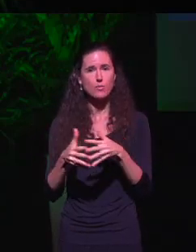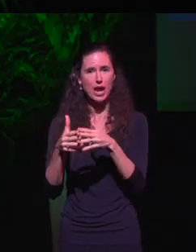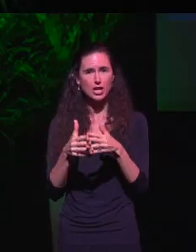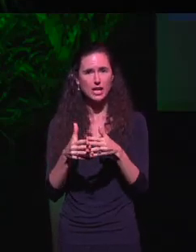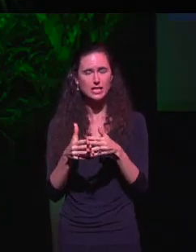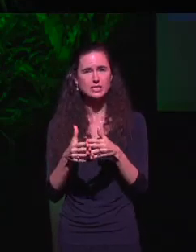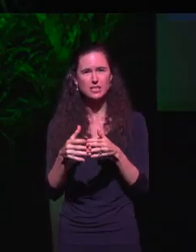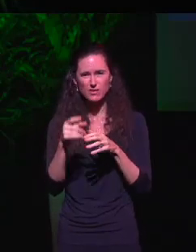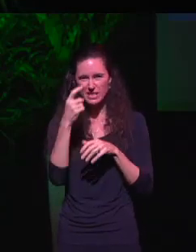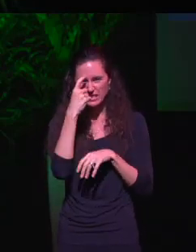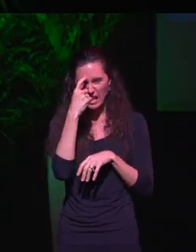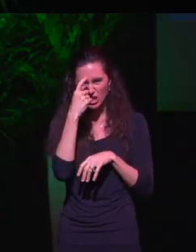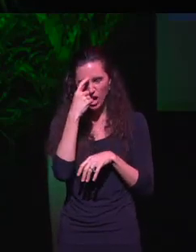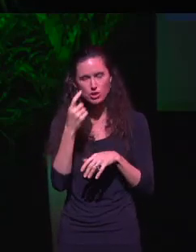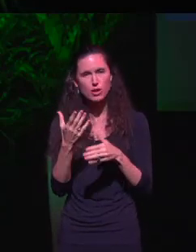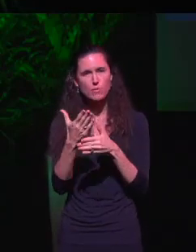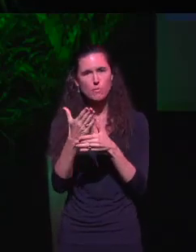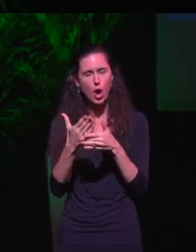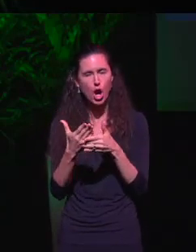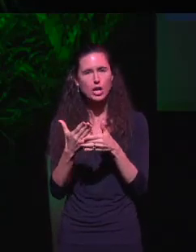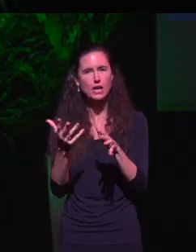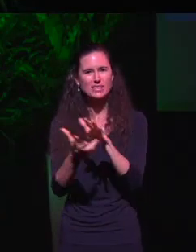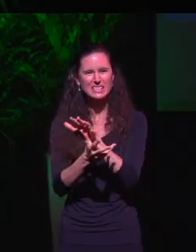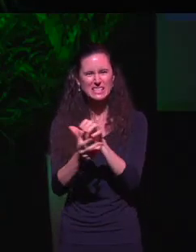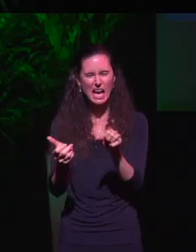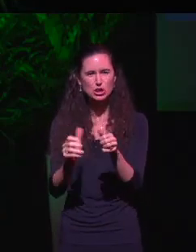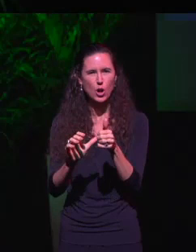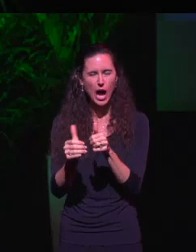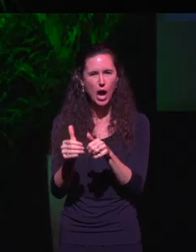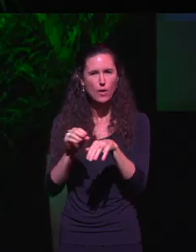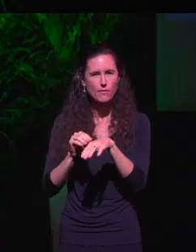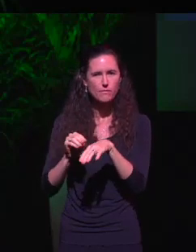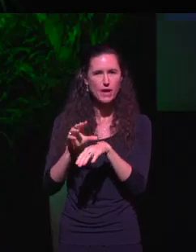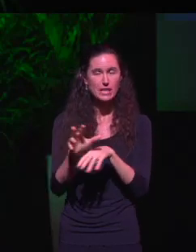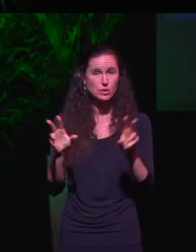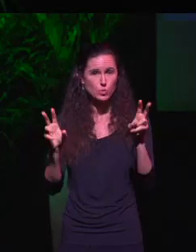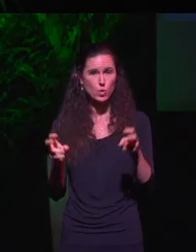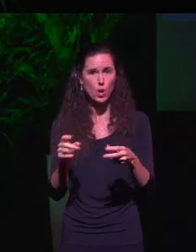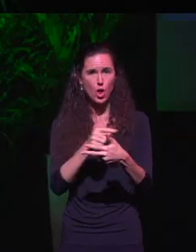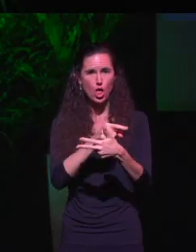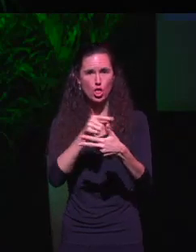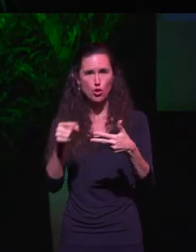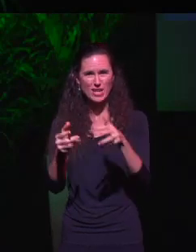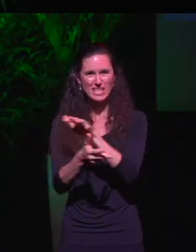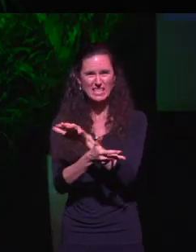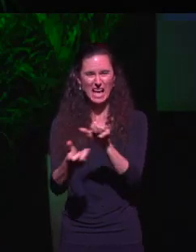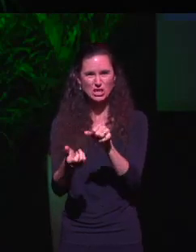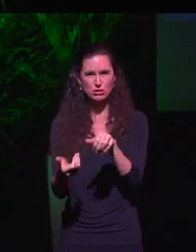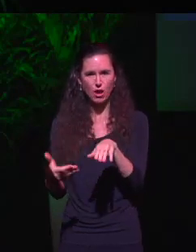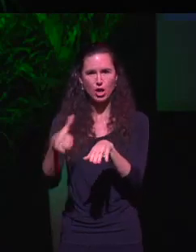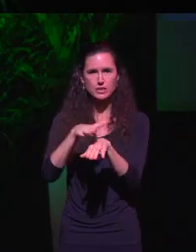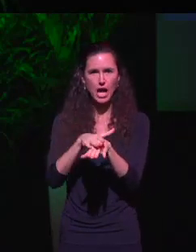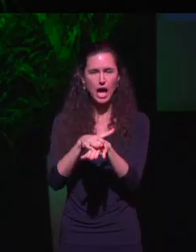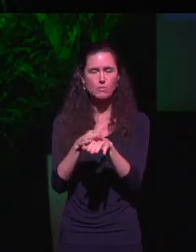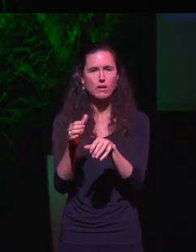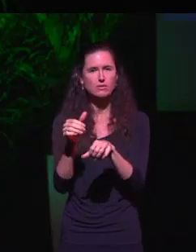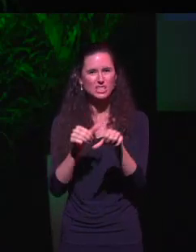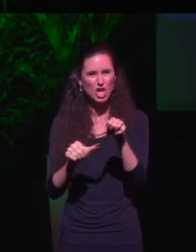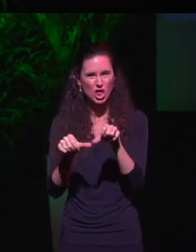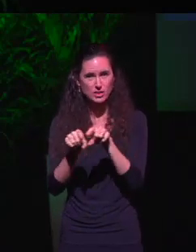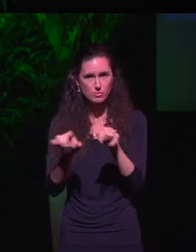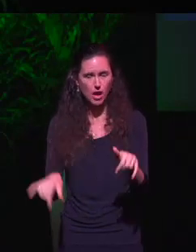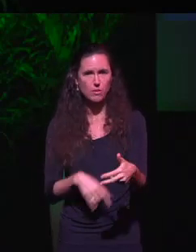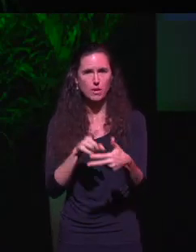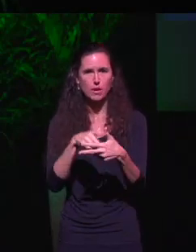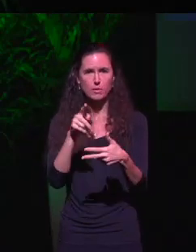the Psychiatric Dimensions of Disaster observed, quote, "Three disasters superimposed on top of one another, the